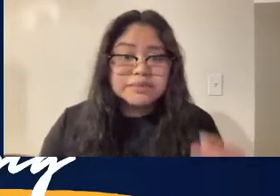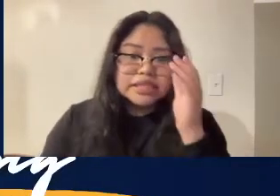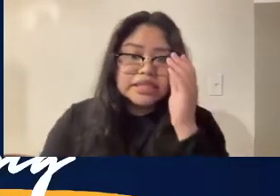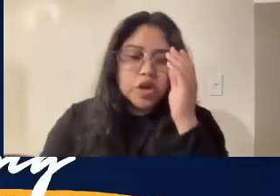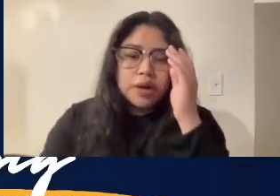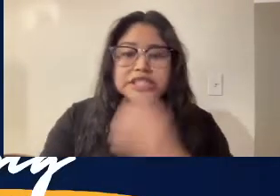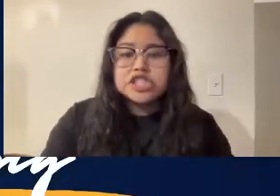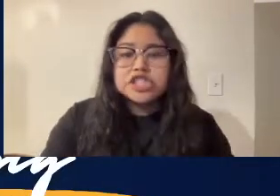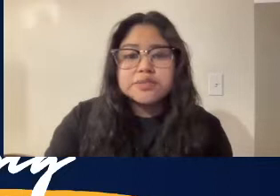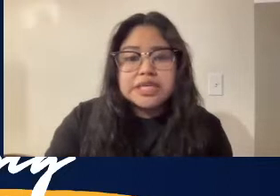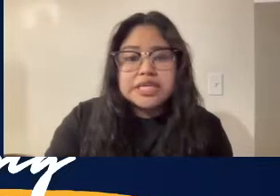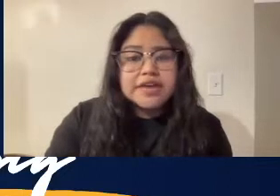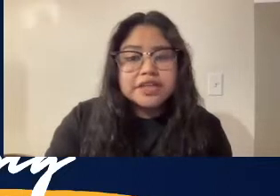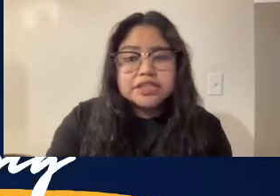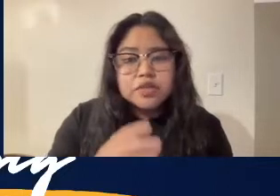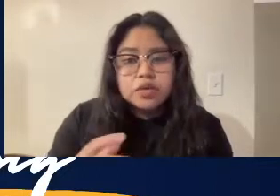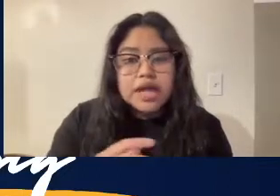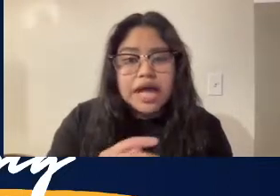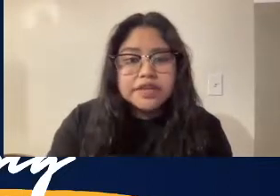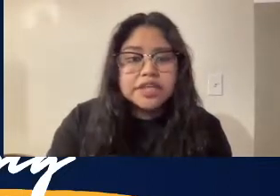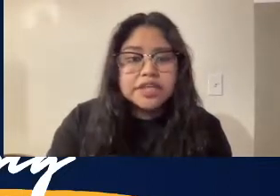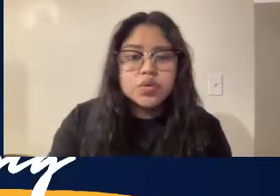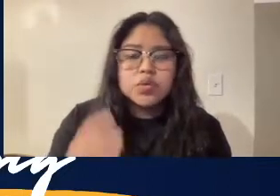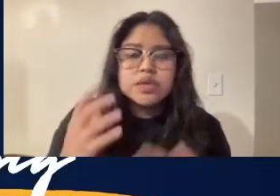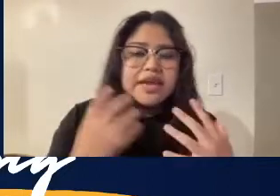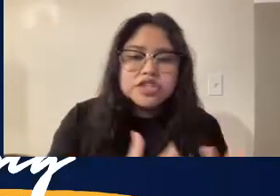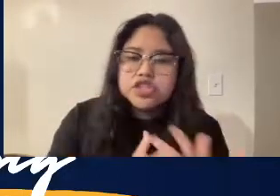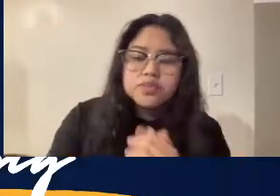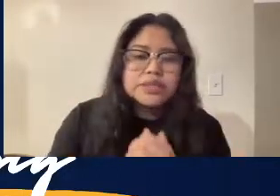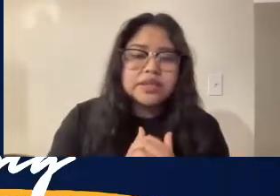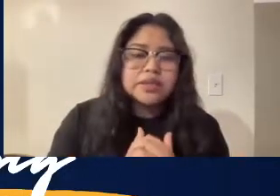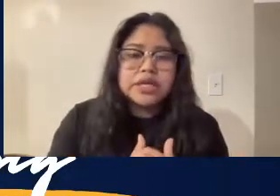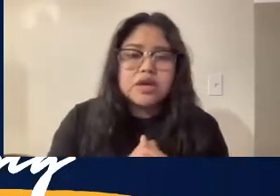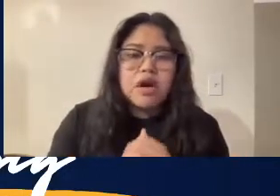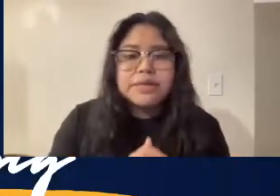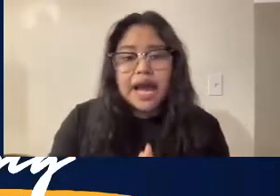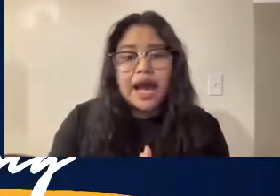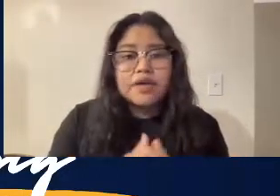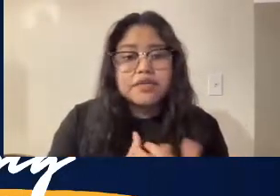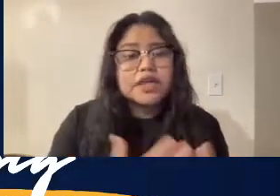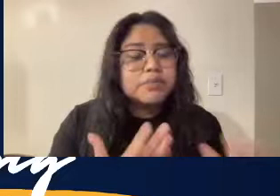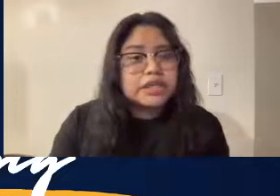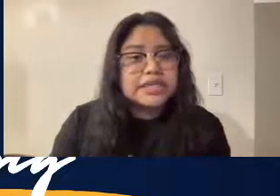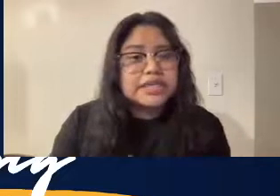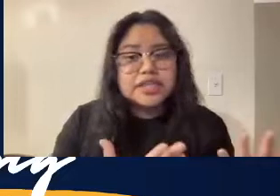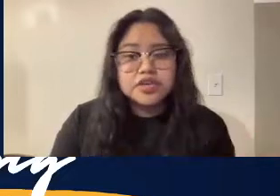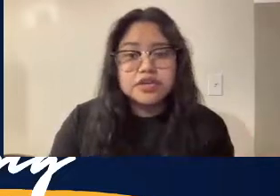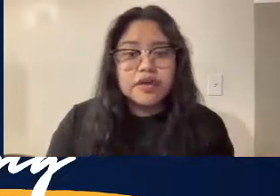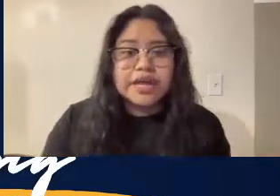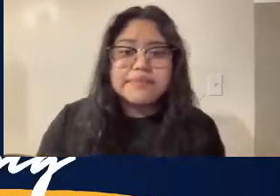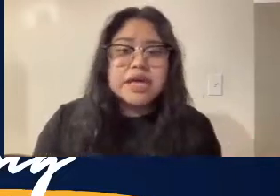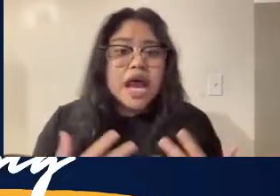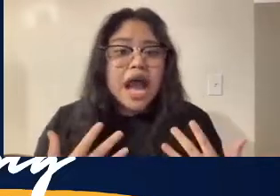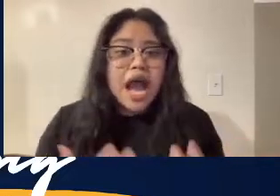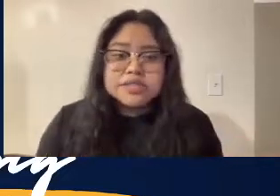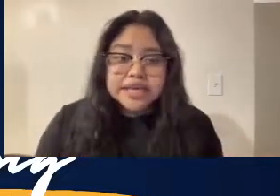So assembly delegates are positioned to be effective local advocates who leverage their voice in the party on behalf of the community that they serve,